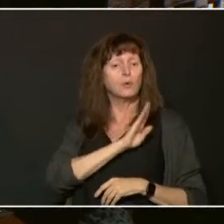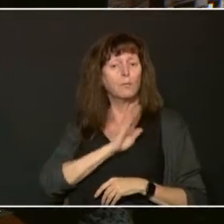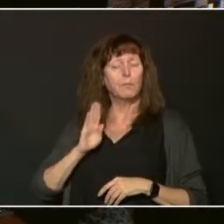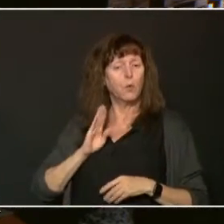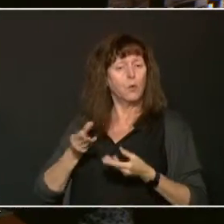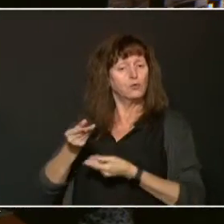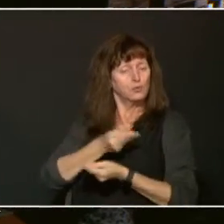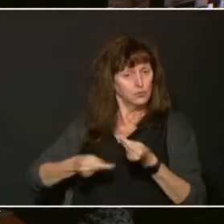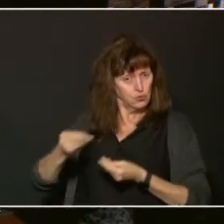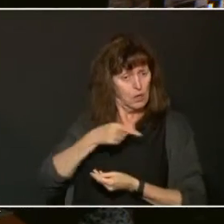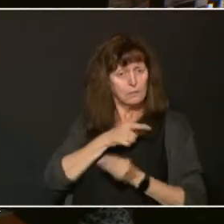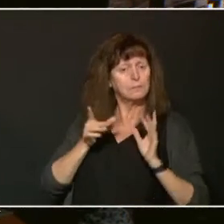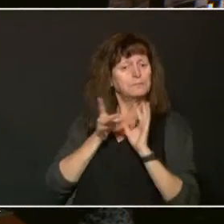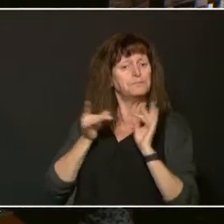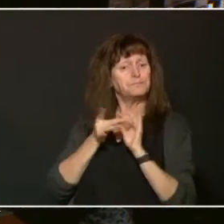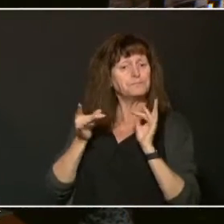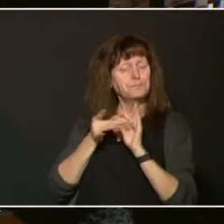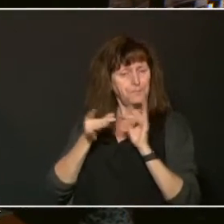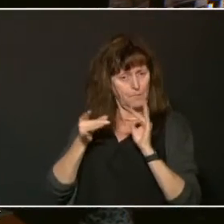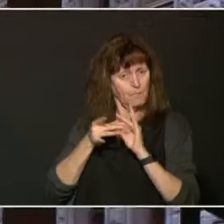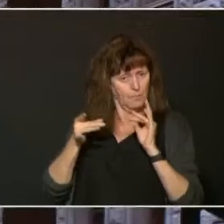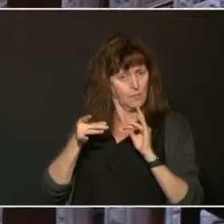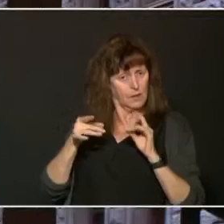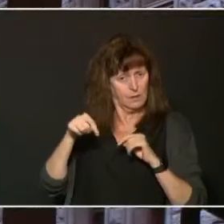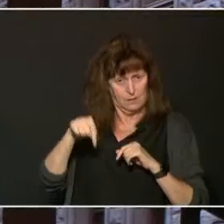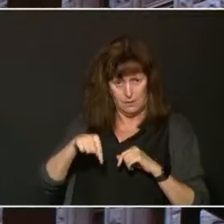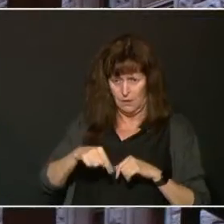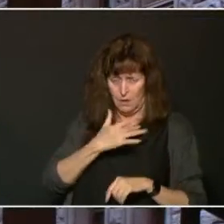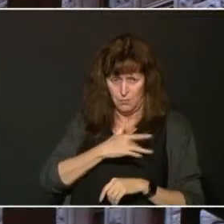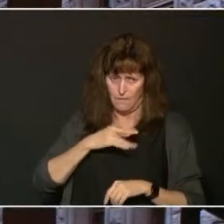does Ontario have an opinion about whether this should happen or not?